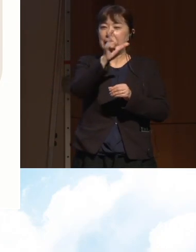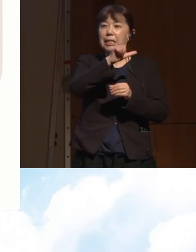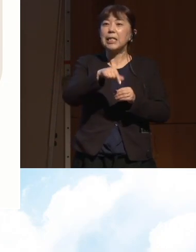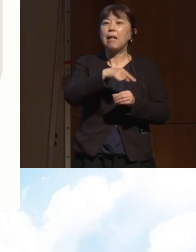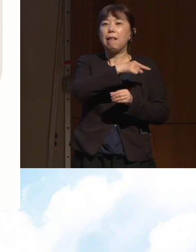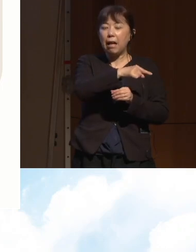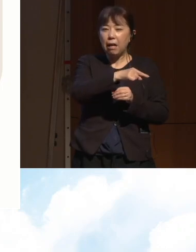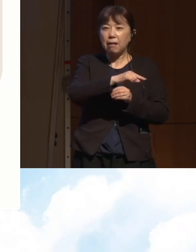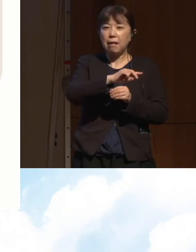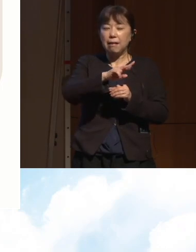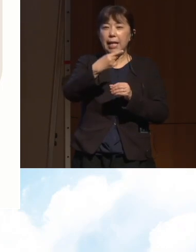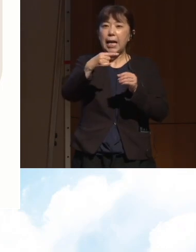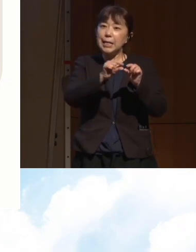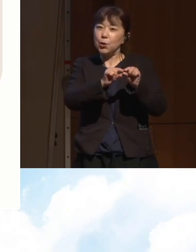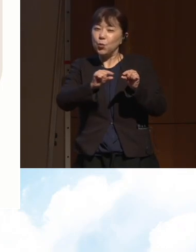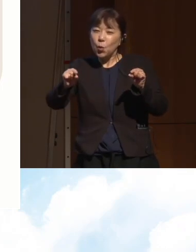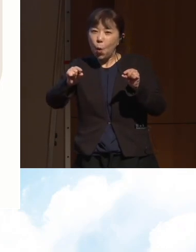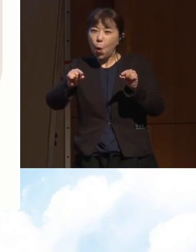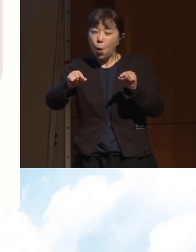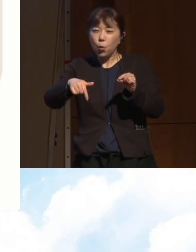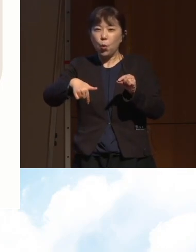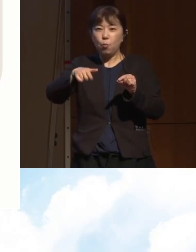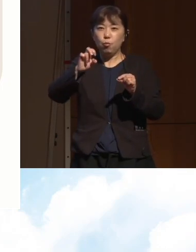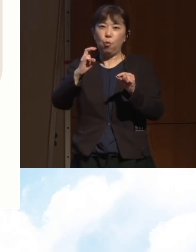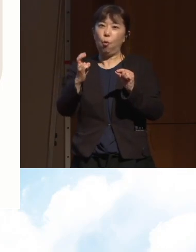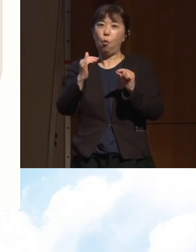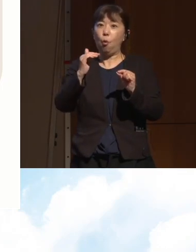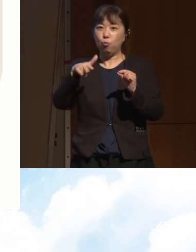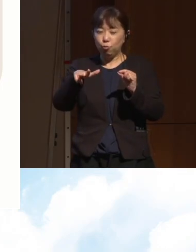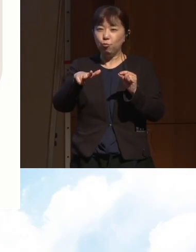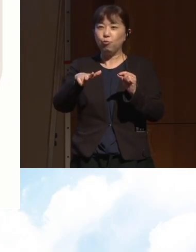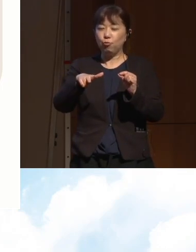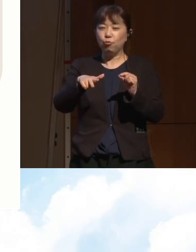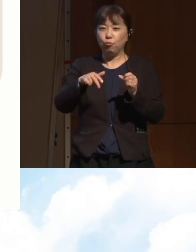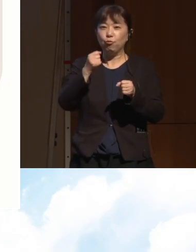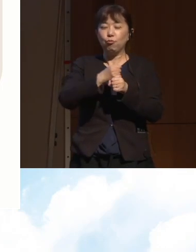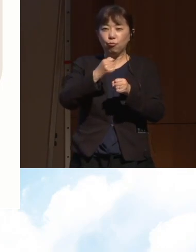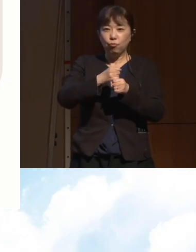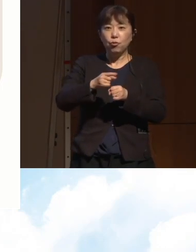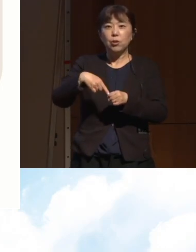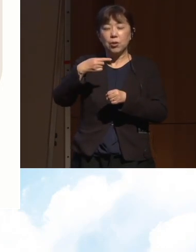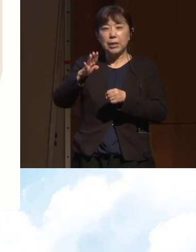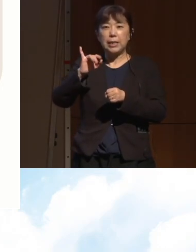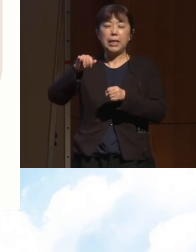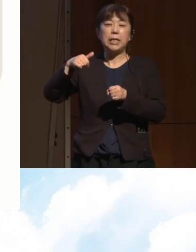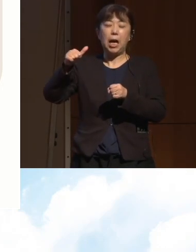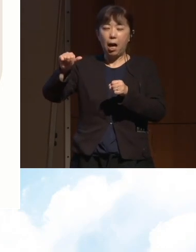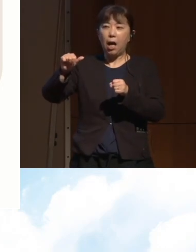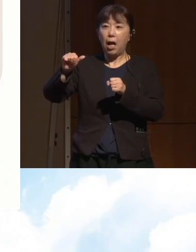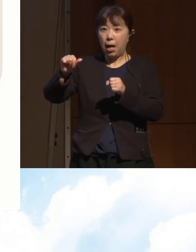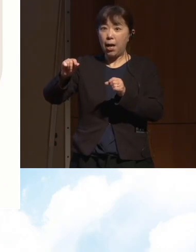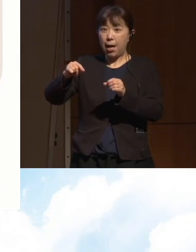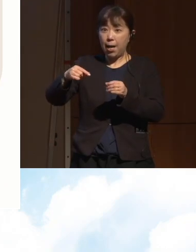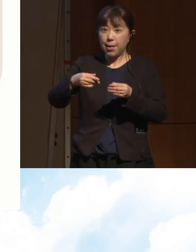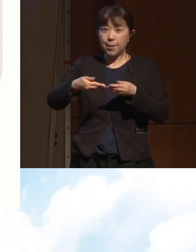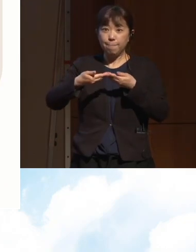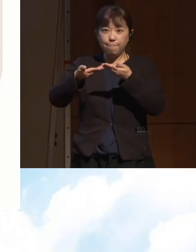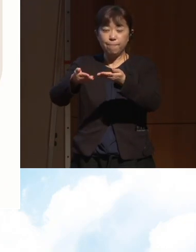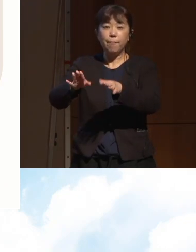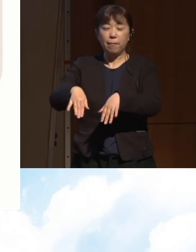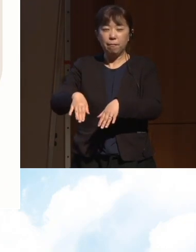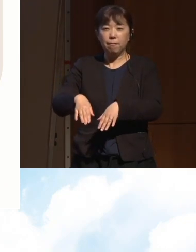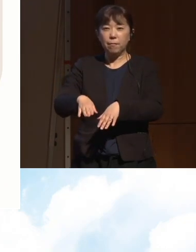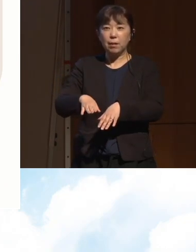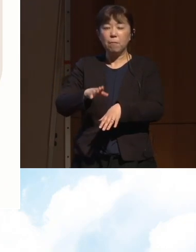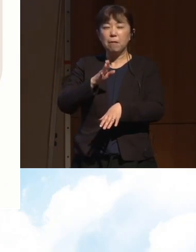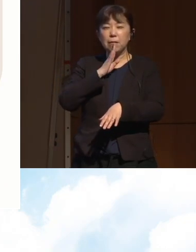were entering into in Kenya and Uganda that they could rapidly adapt. But effectively, we were able to ship the vaccine, adapt